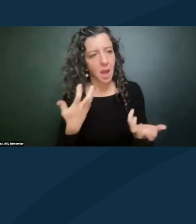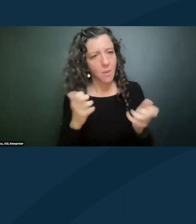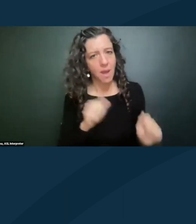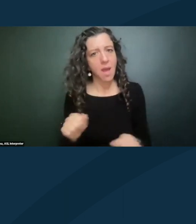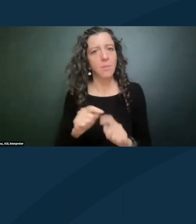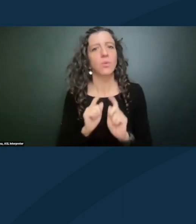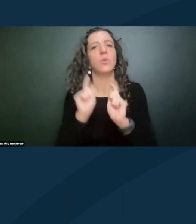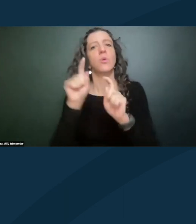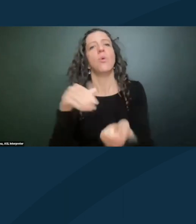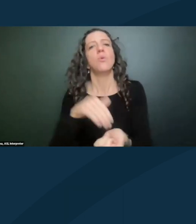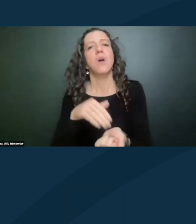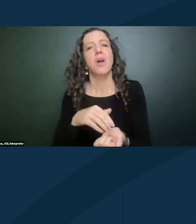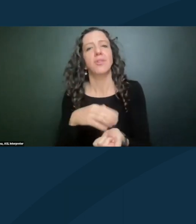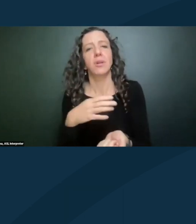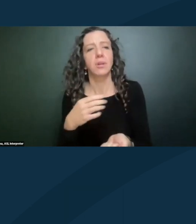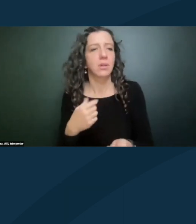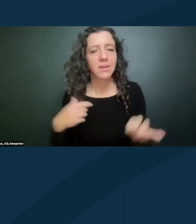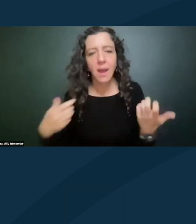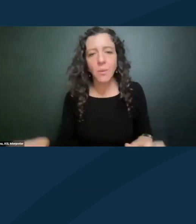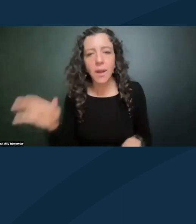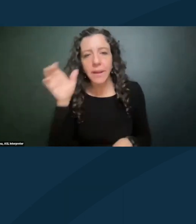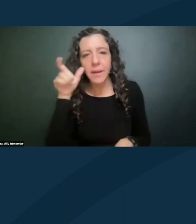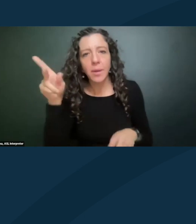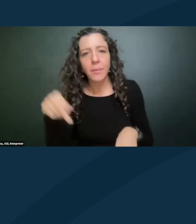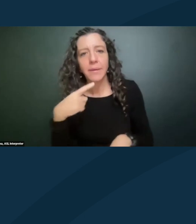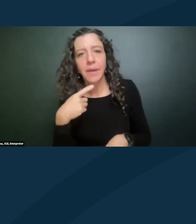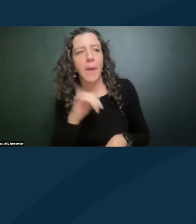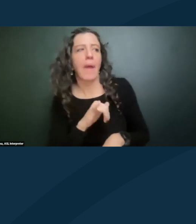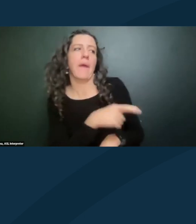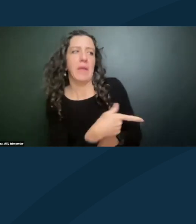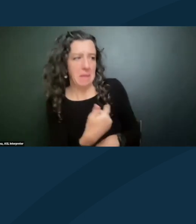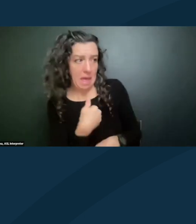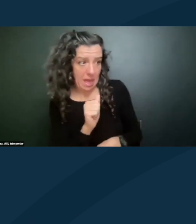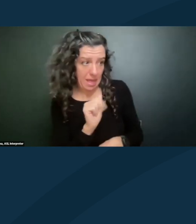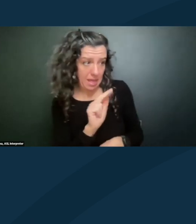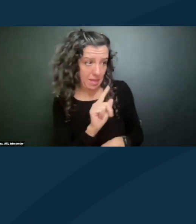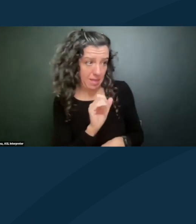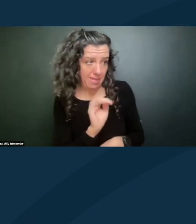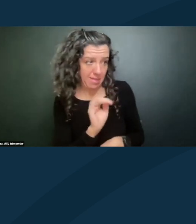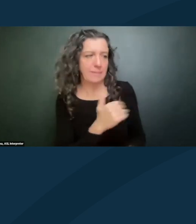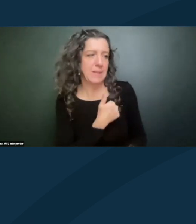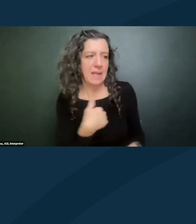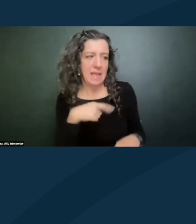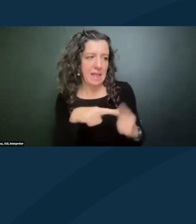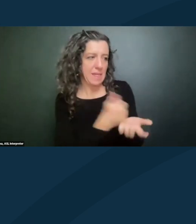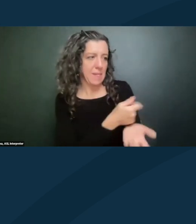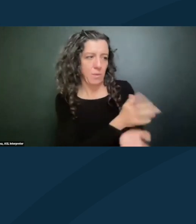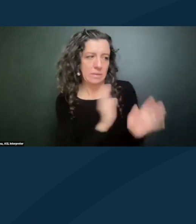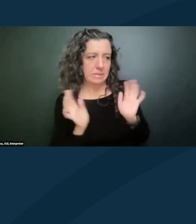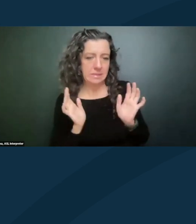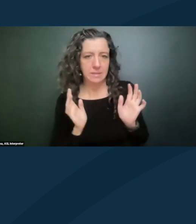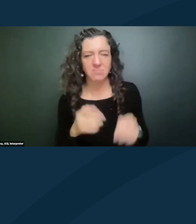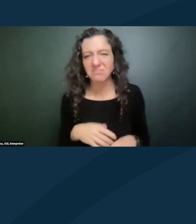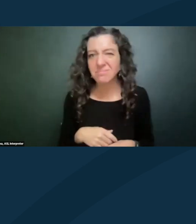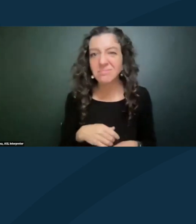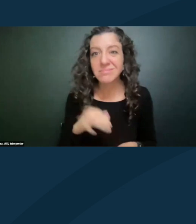go to a doctor and not have them say, I'm sorry, because you have autism, we can't treat you.